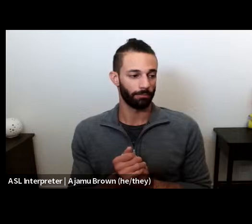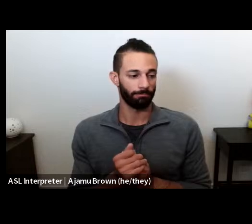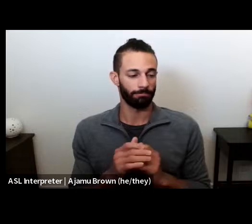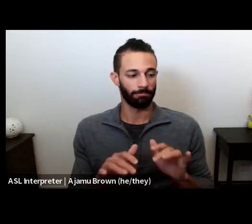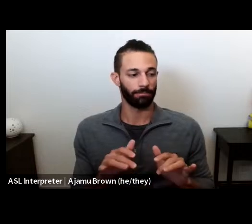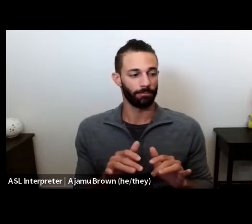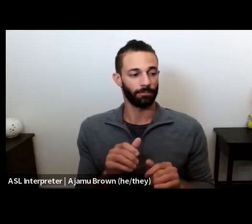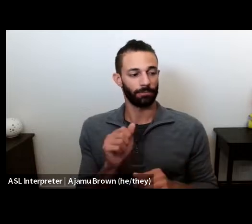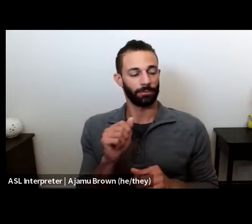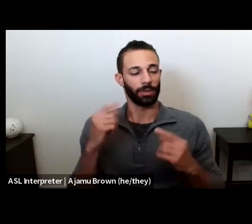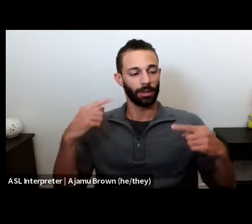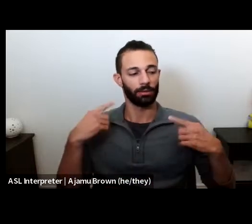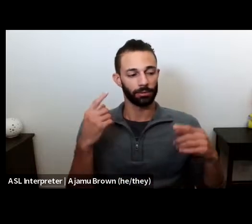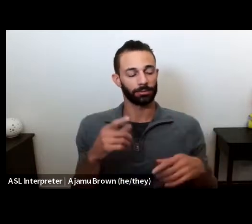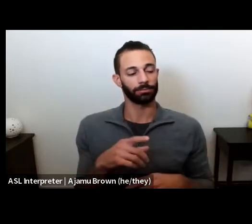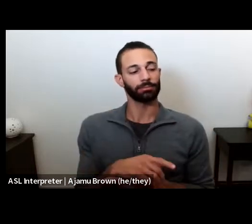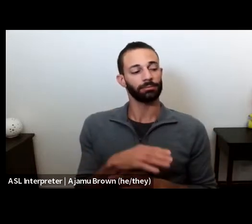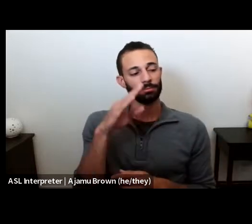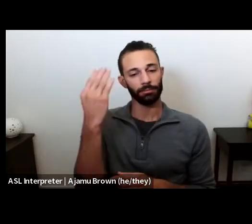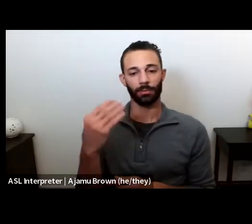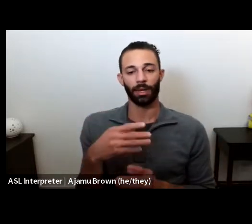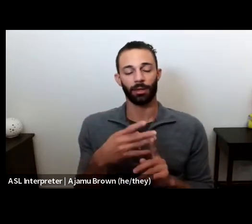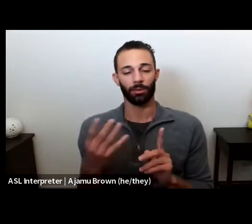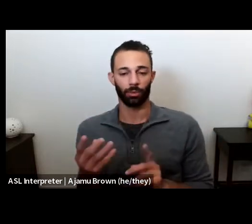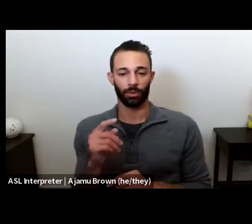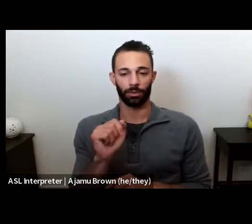And Taurus.